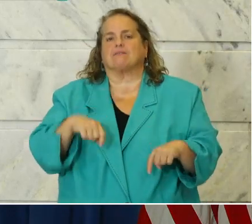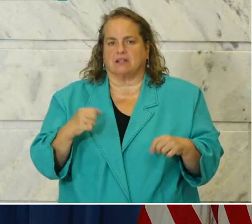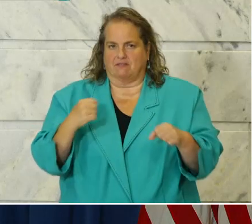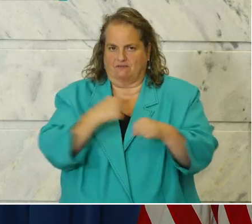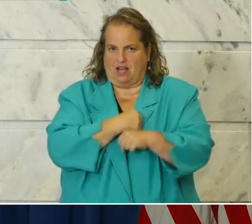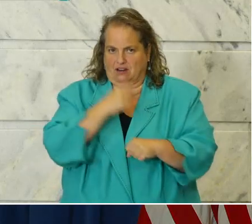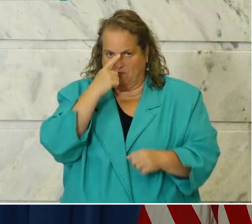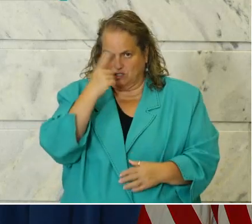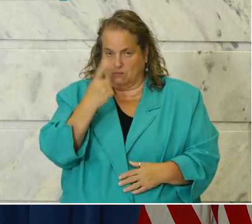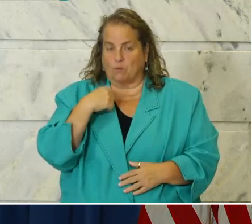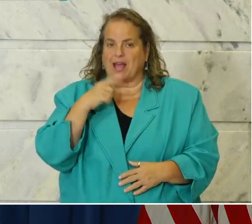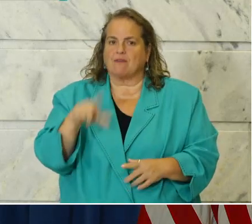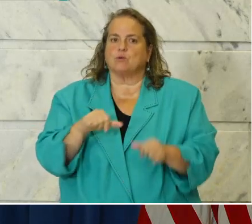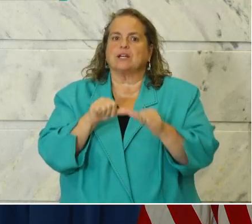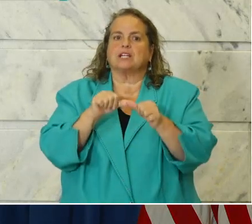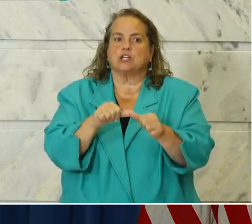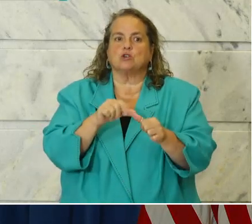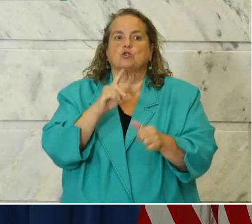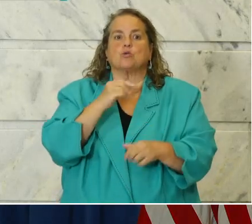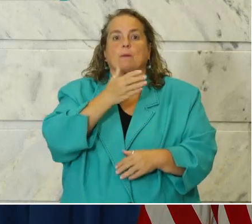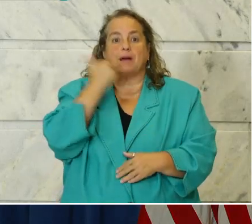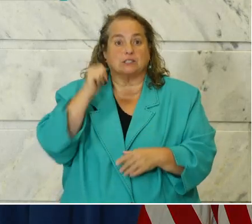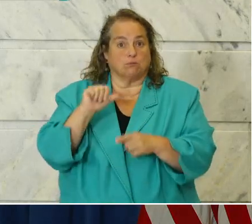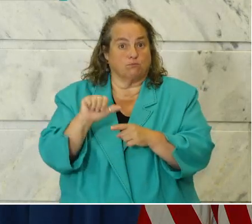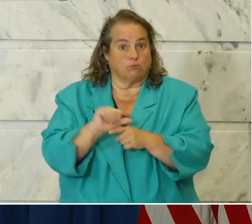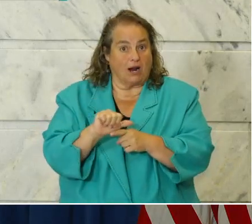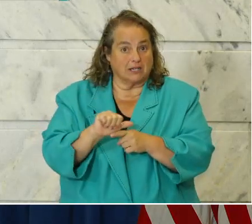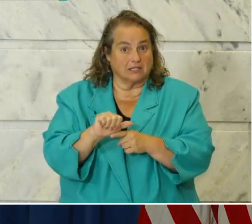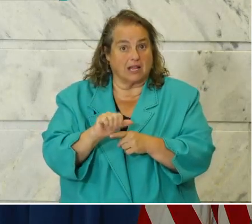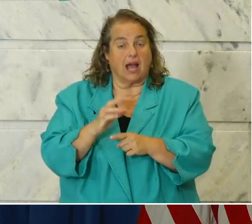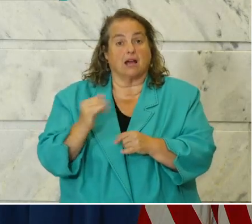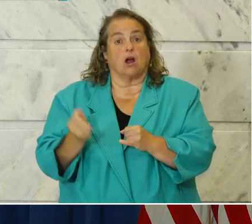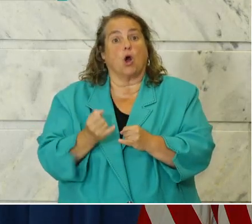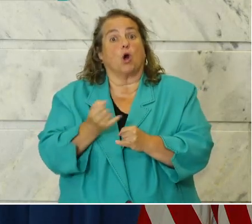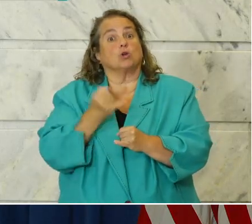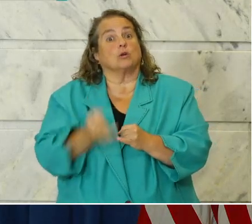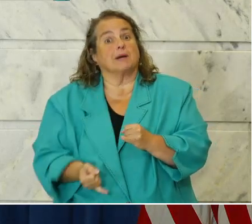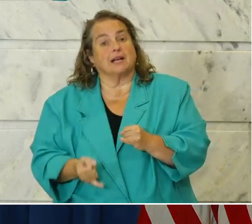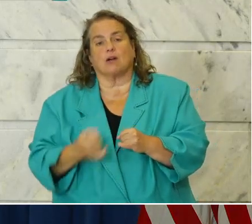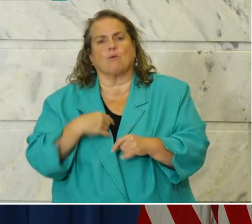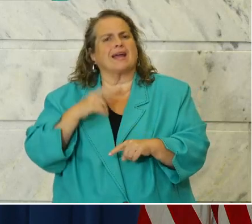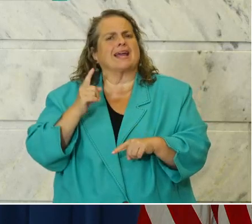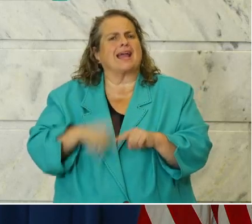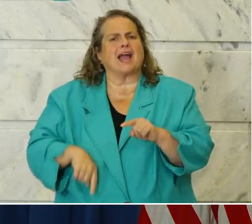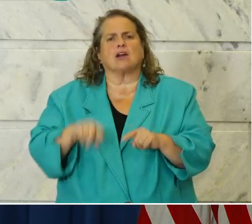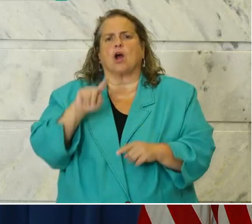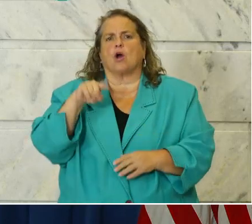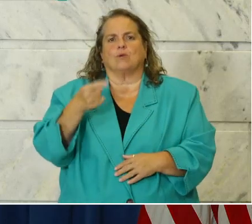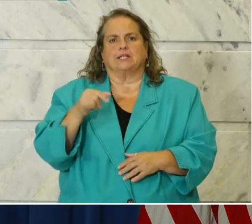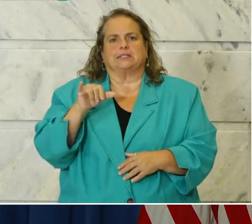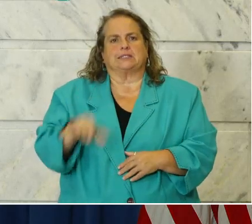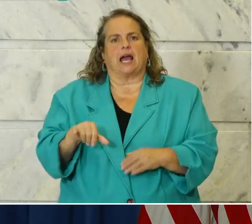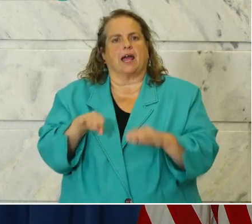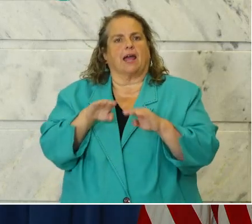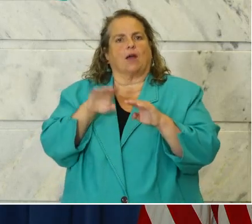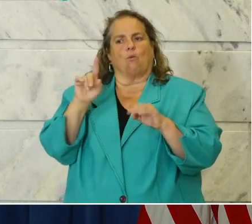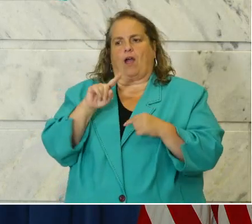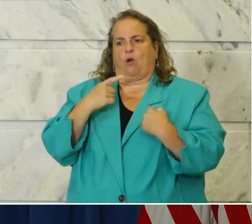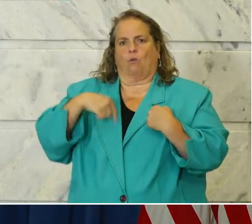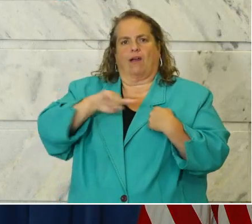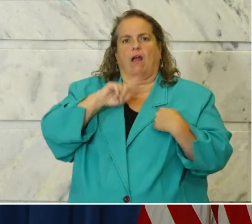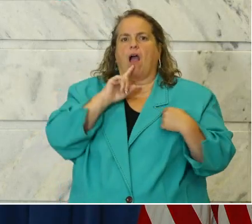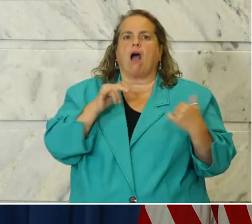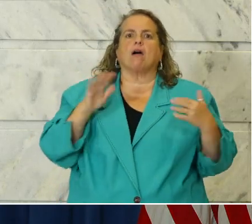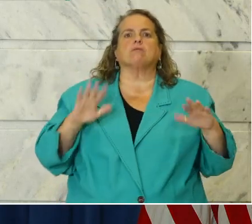something we've got to continue the very best practices, and ultimately we can't just stay where we are. We have got to